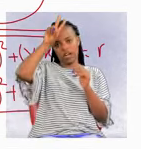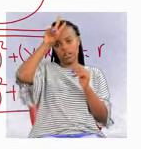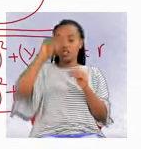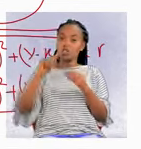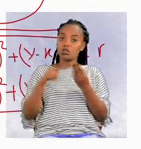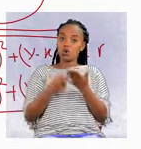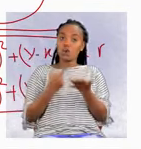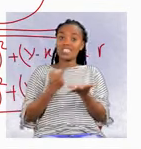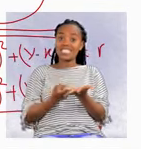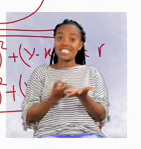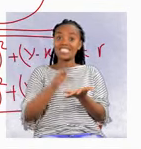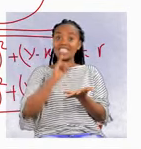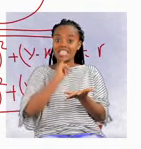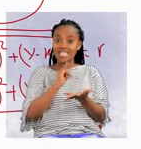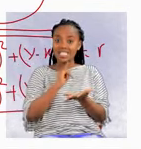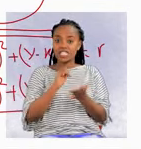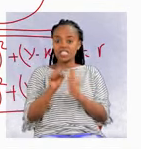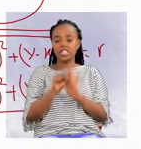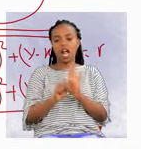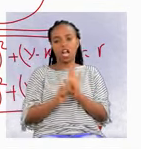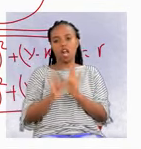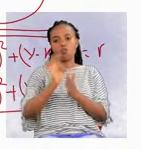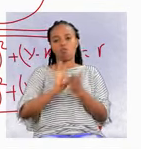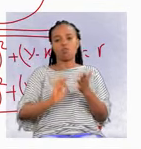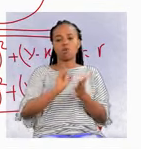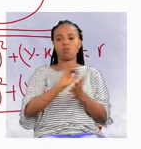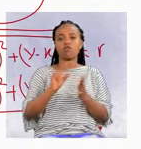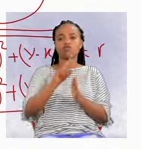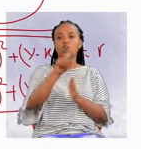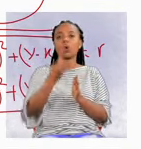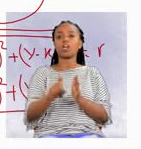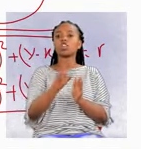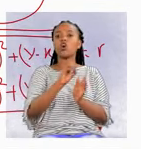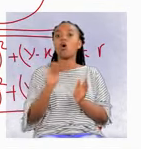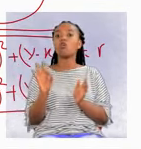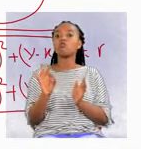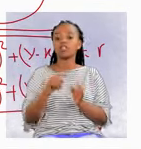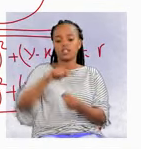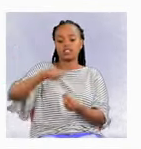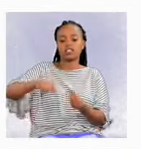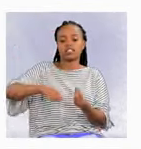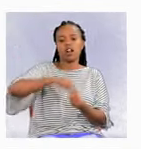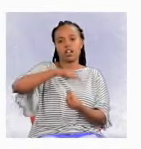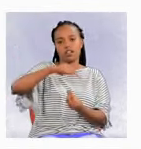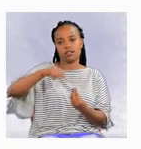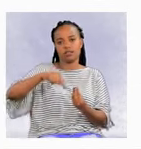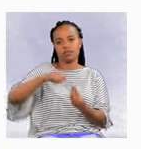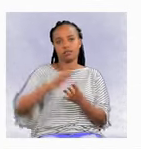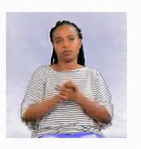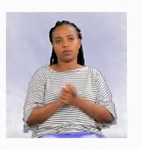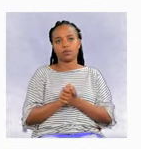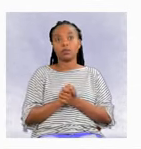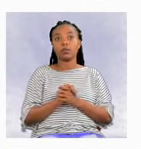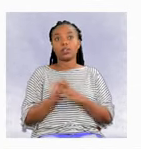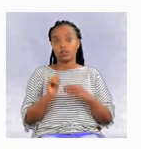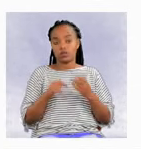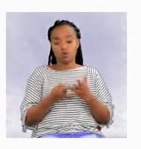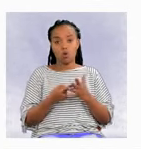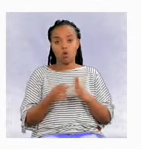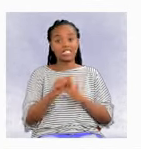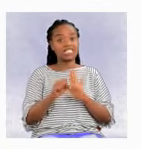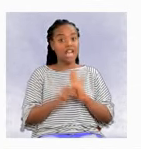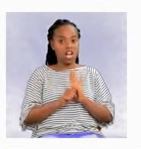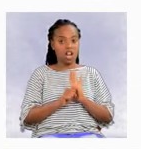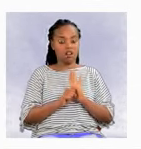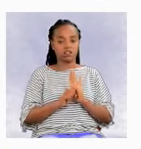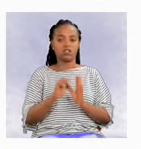So this is the standard form of equation of a circle. So the standard form